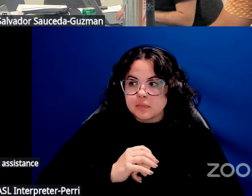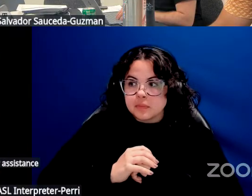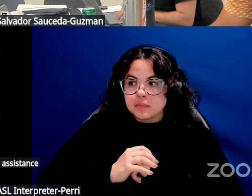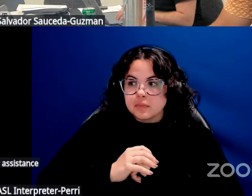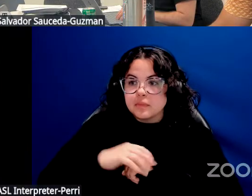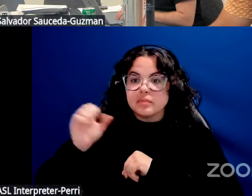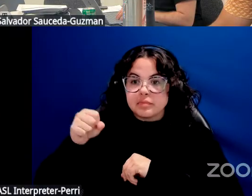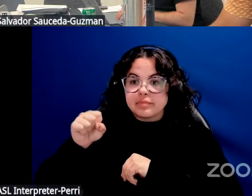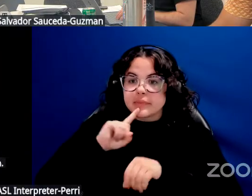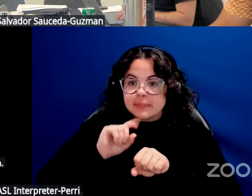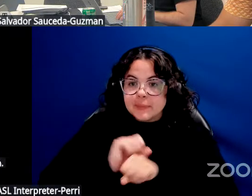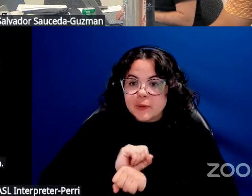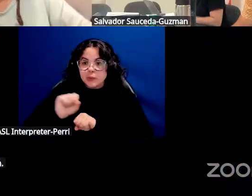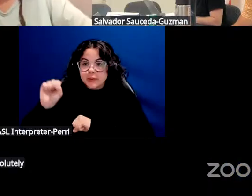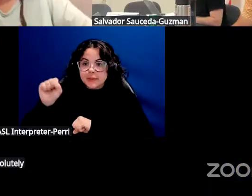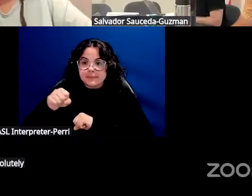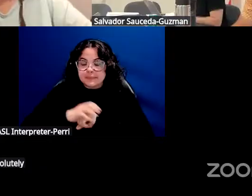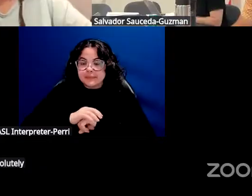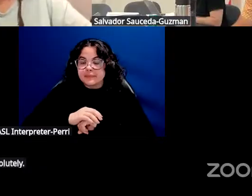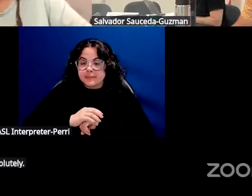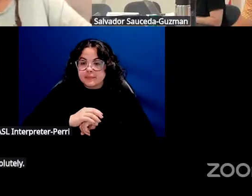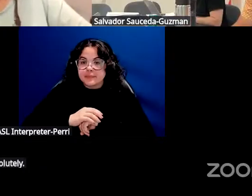Yeah, absolutely.